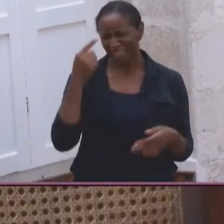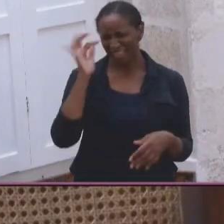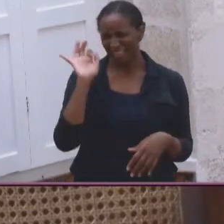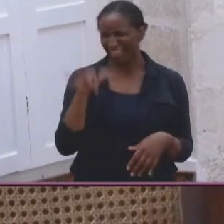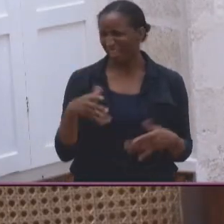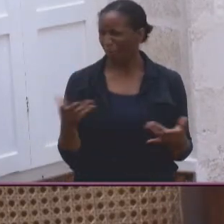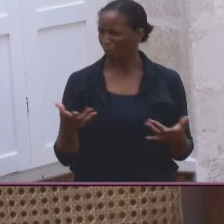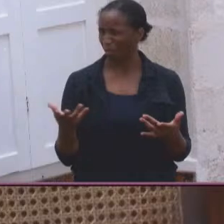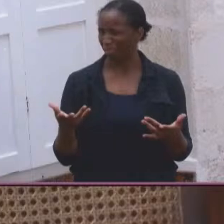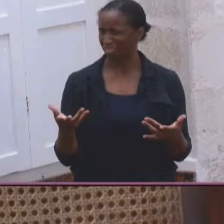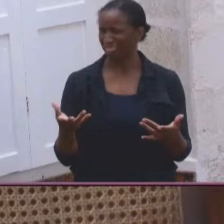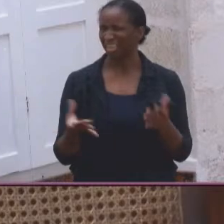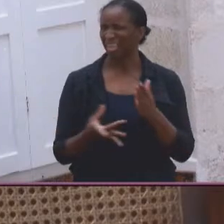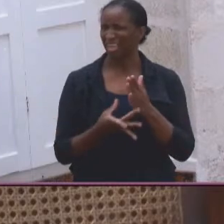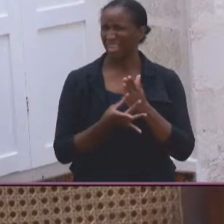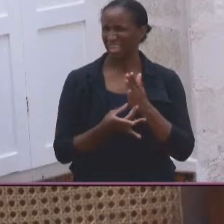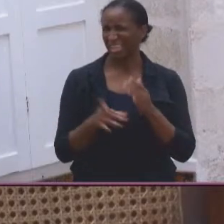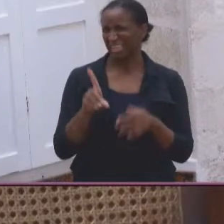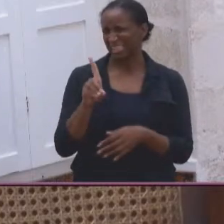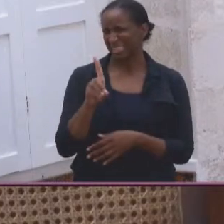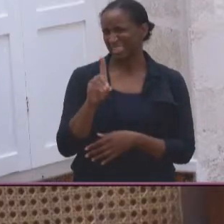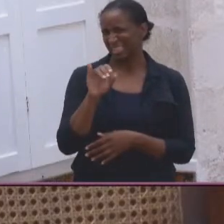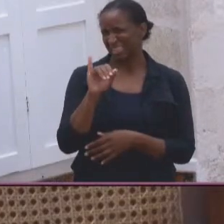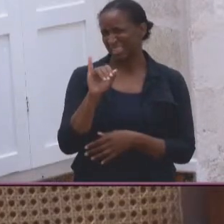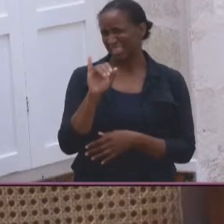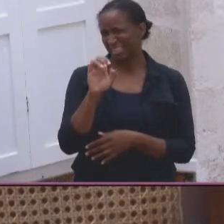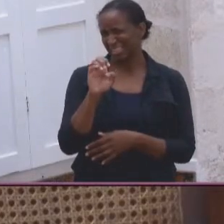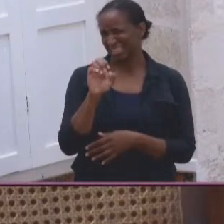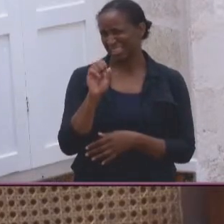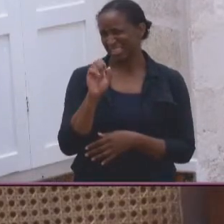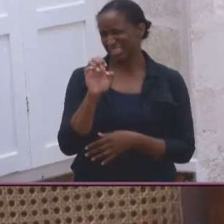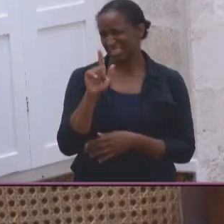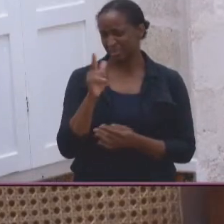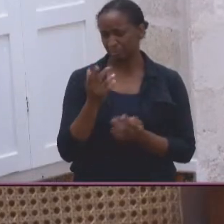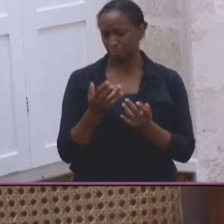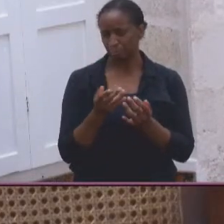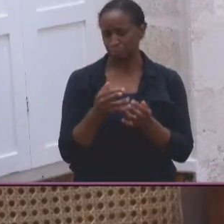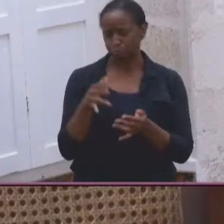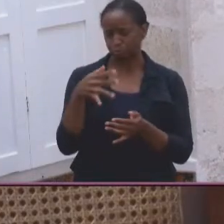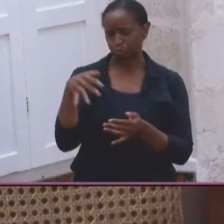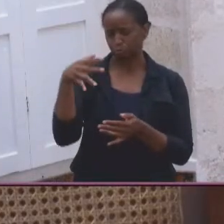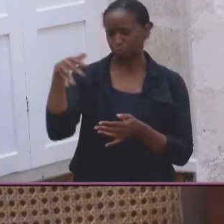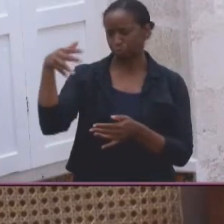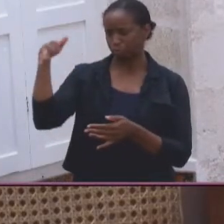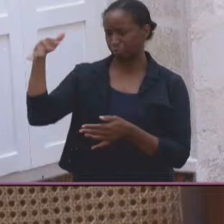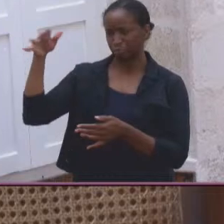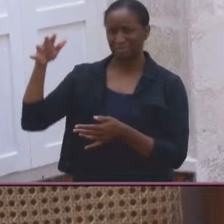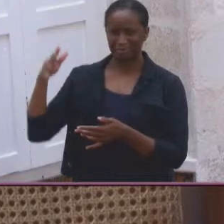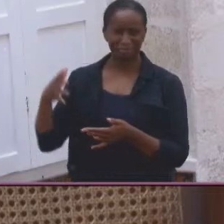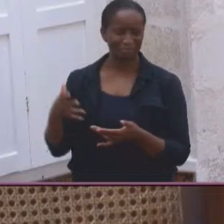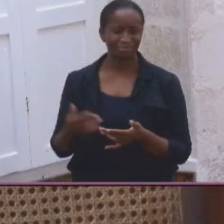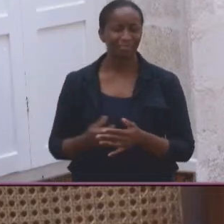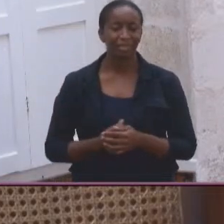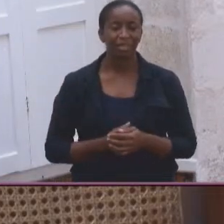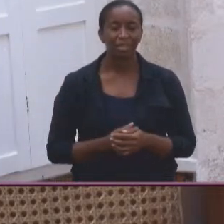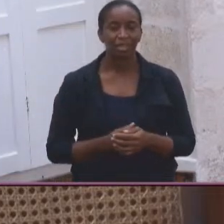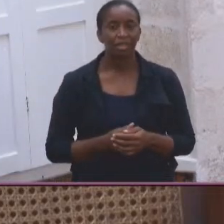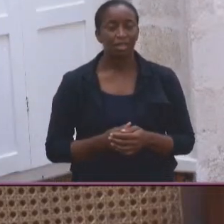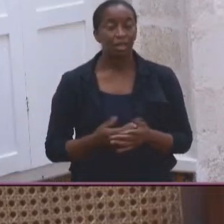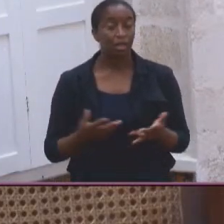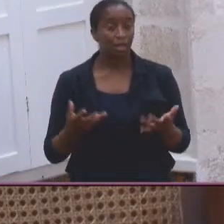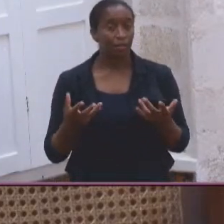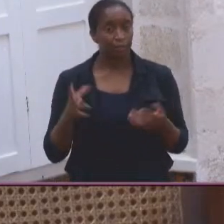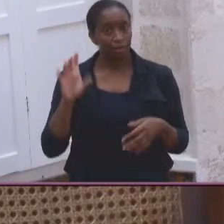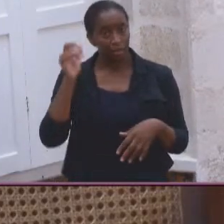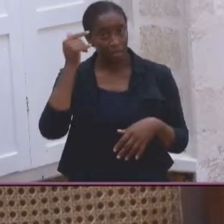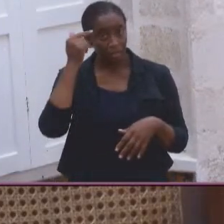order to do it. So I do hope that the ministry will continue what started, but perhaps is not moving at the pace that I